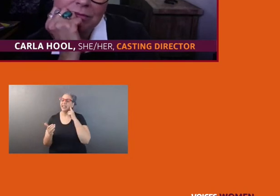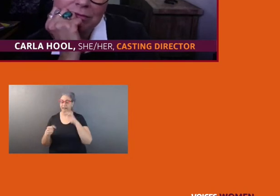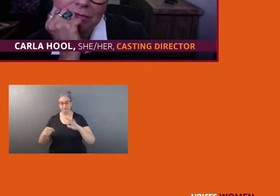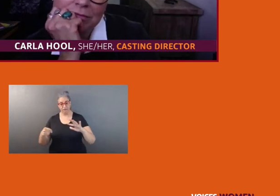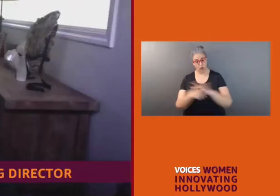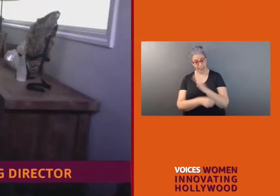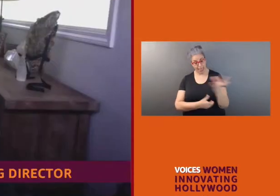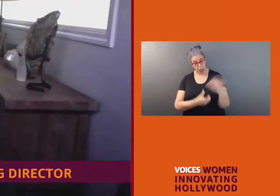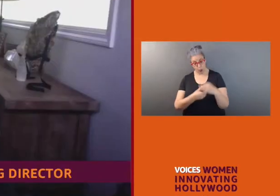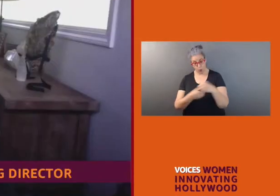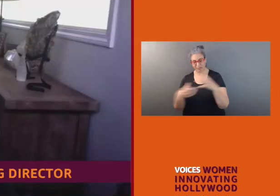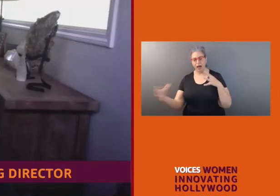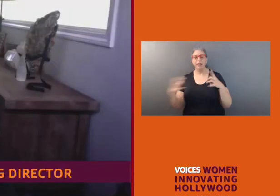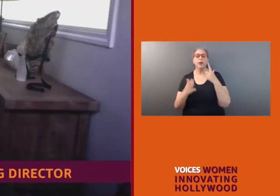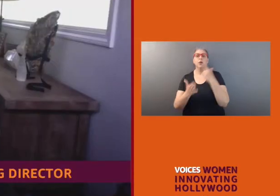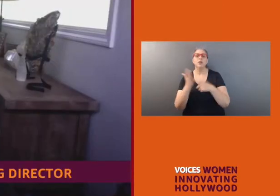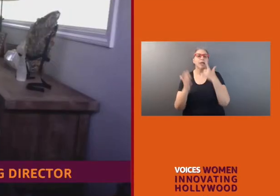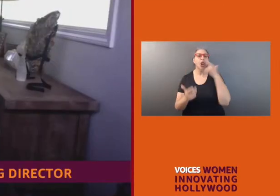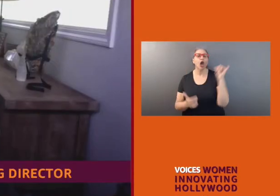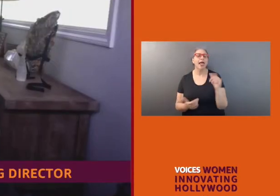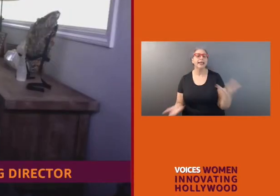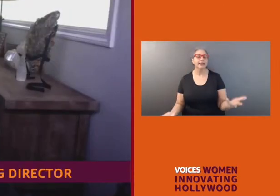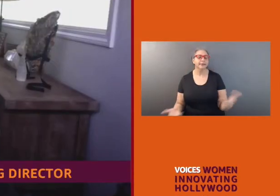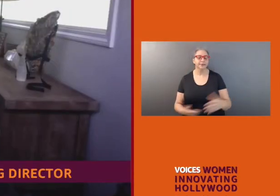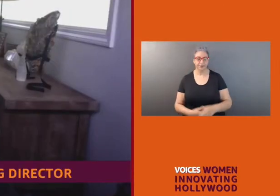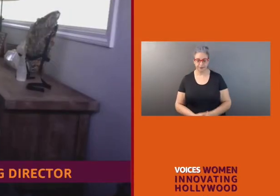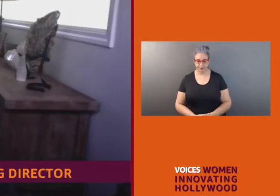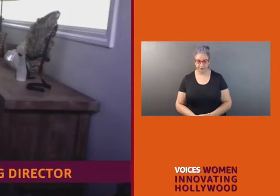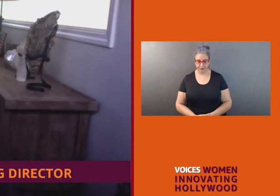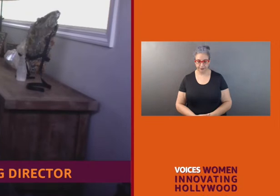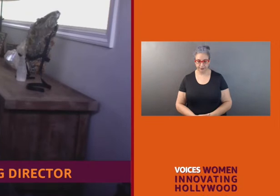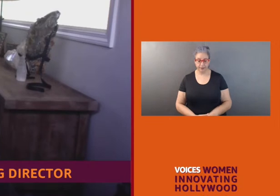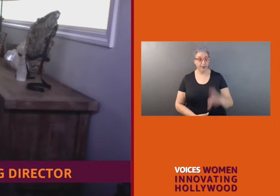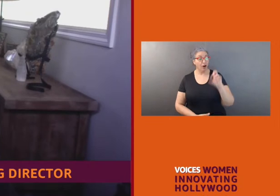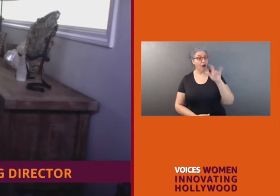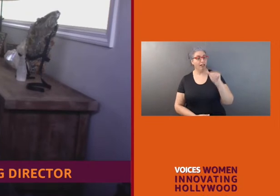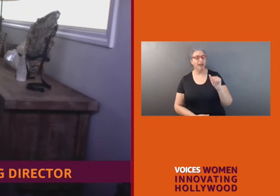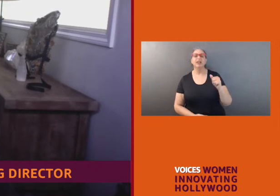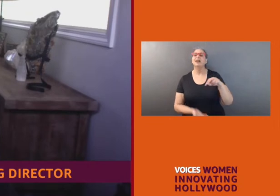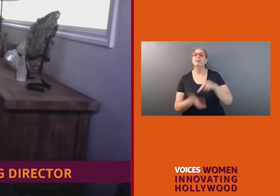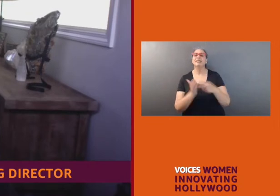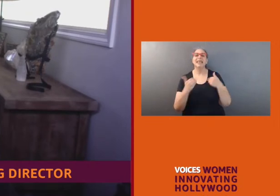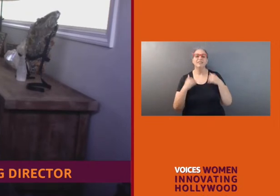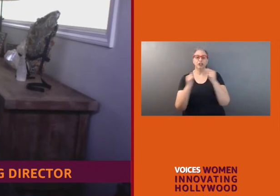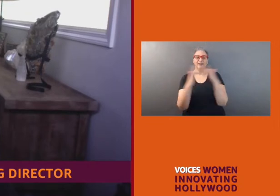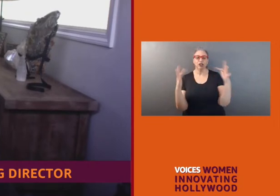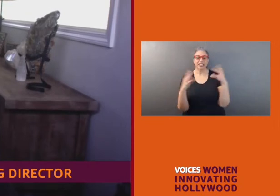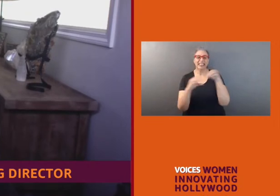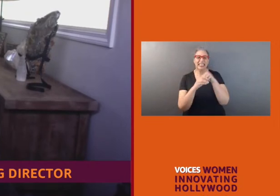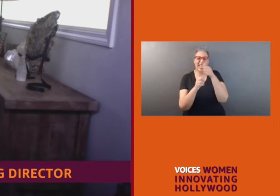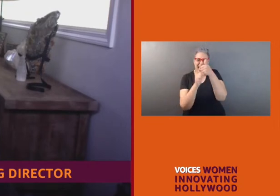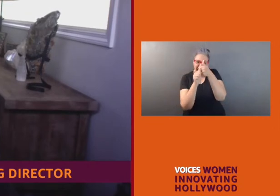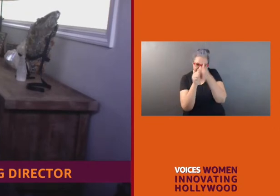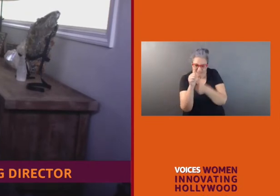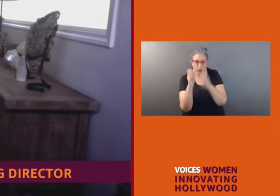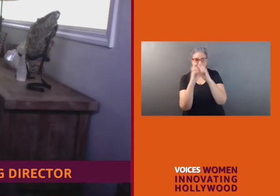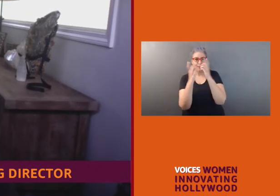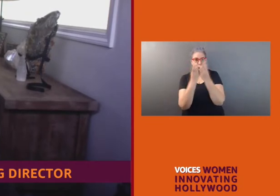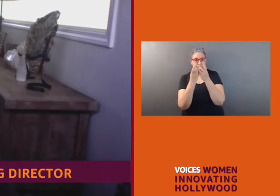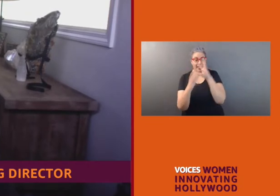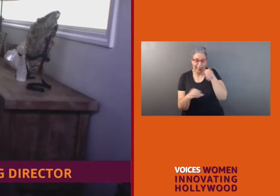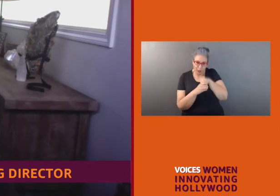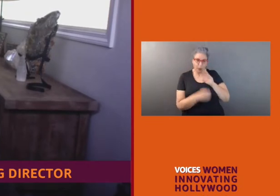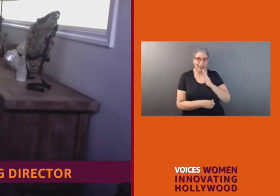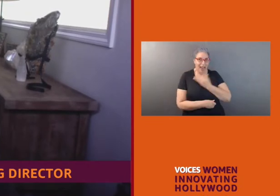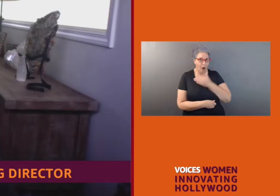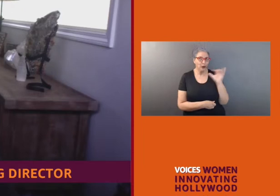you? Having, you know, diversity in every single department, right?